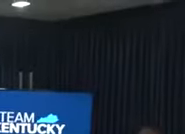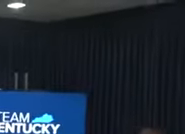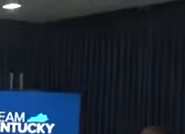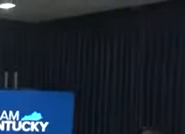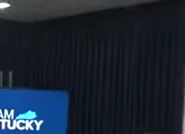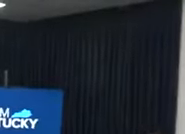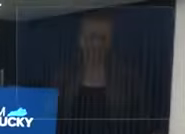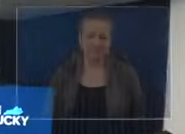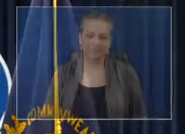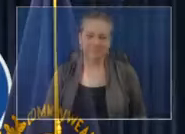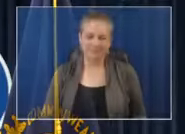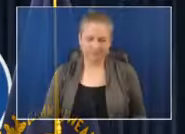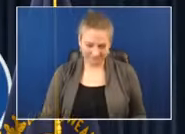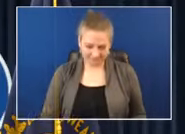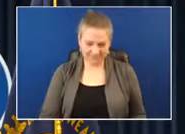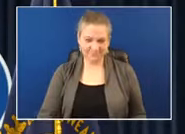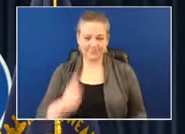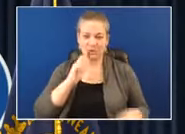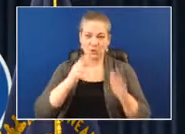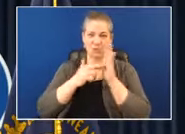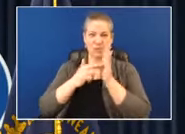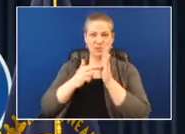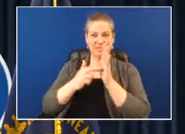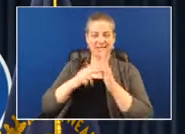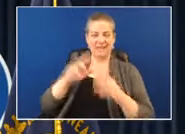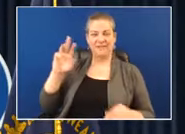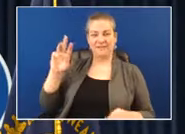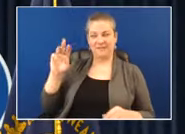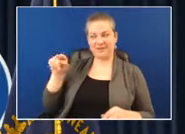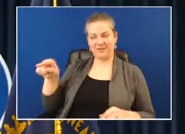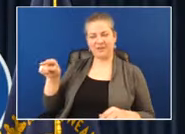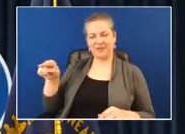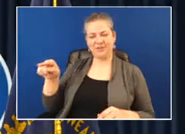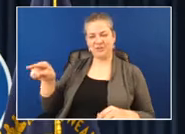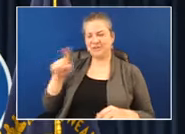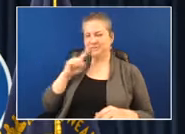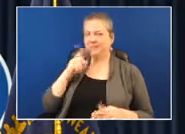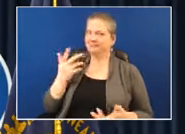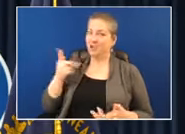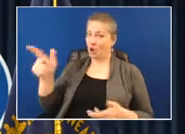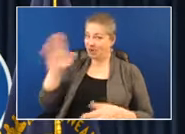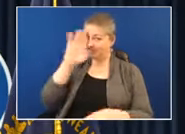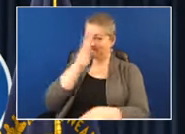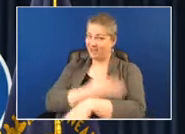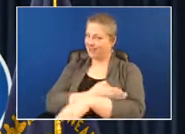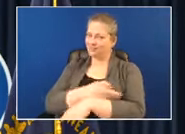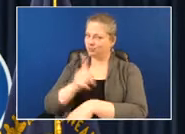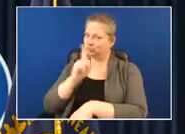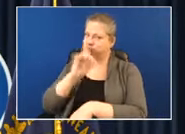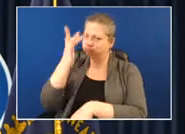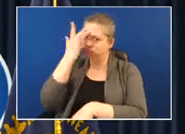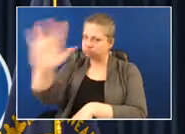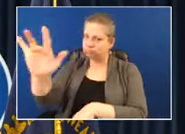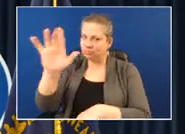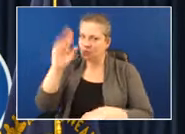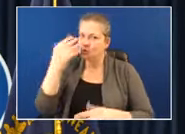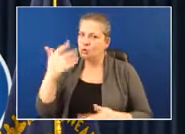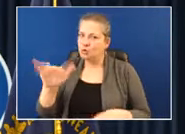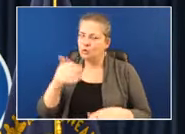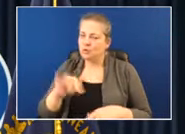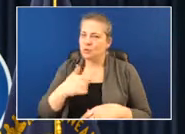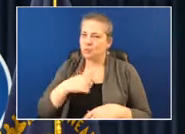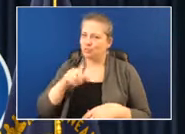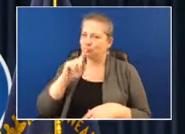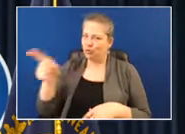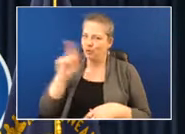I think Representative Mentor was being modest. Her son Alex is absolutely brilliant, and I'm sure there will be scholarships in his